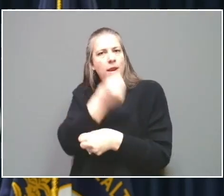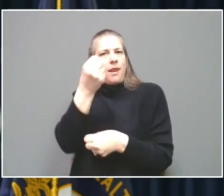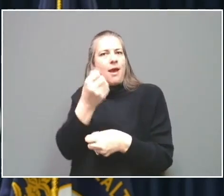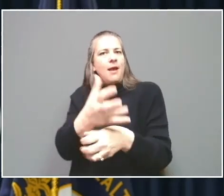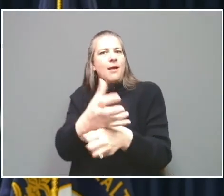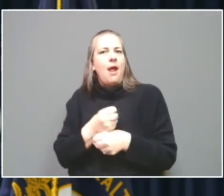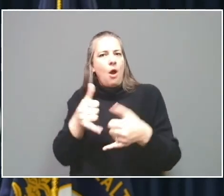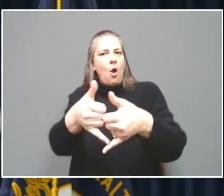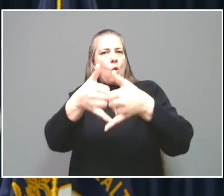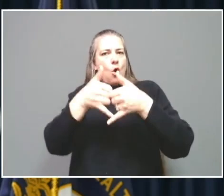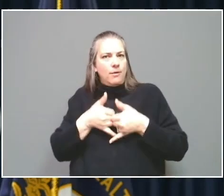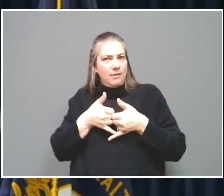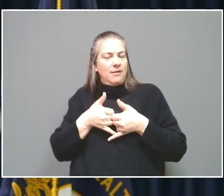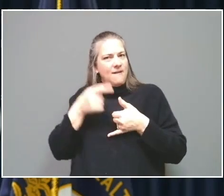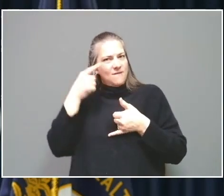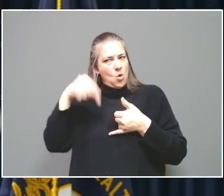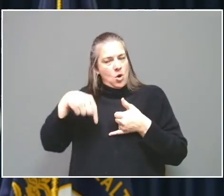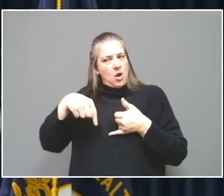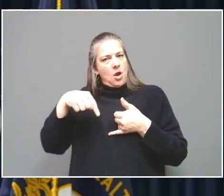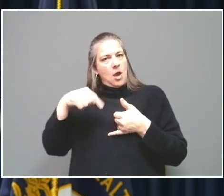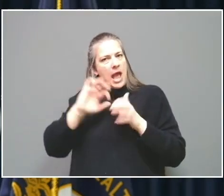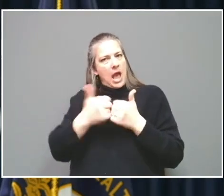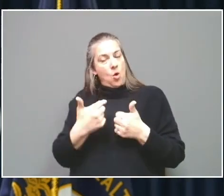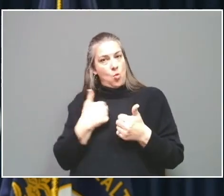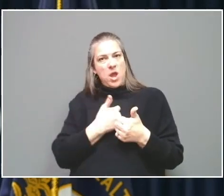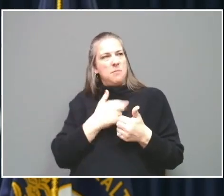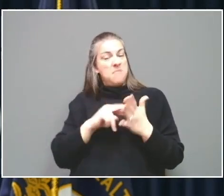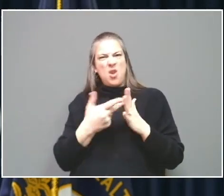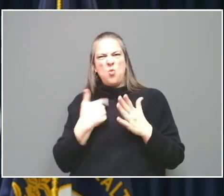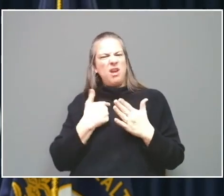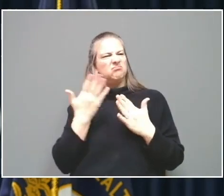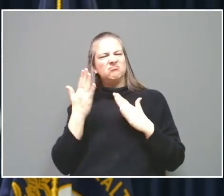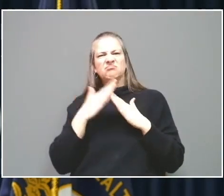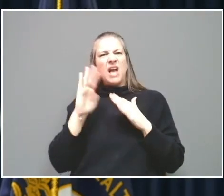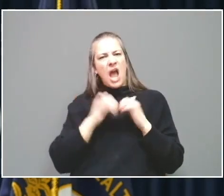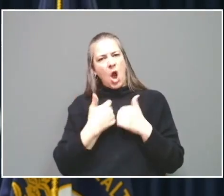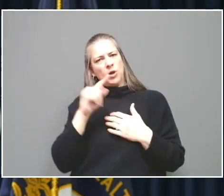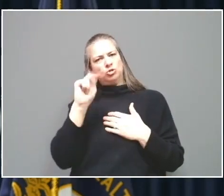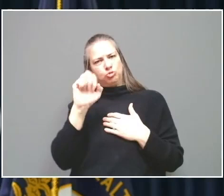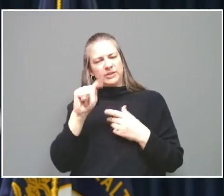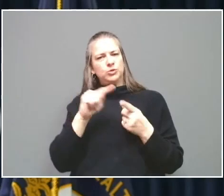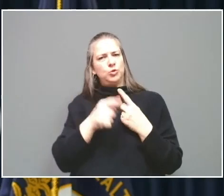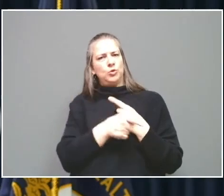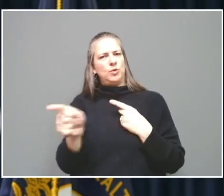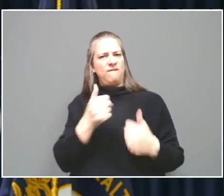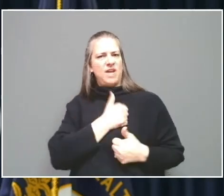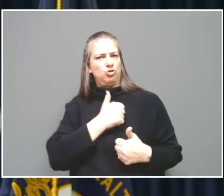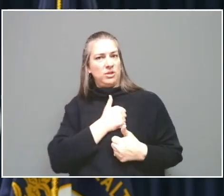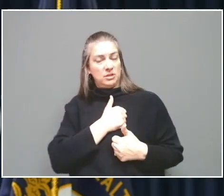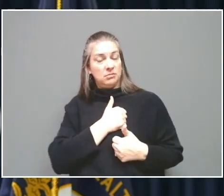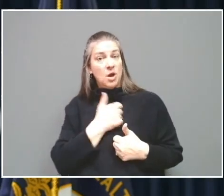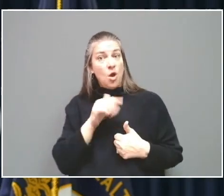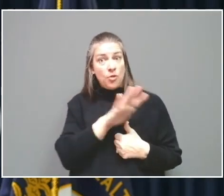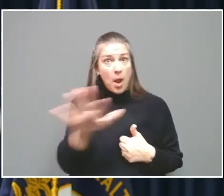that we are a national leader in how we treat our veterans. We are getting them their benefits faster and easier than other states, and